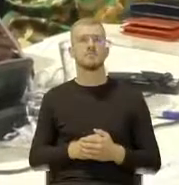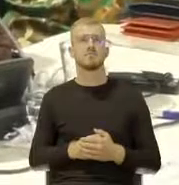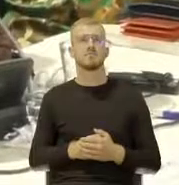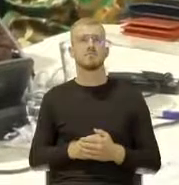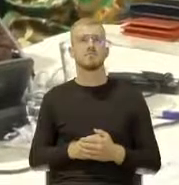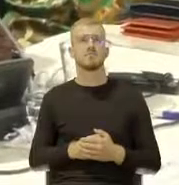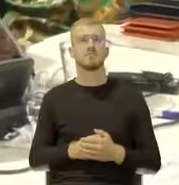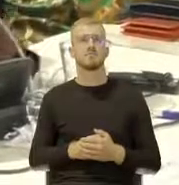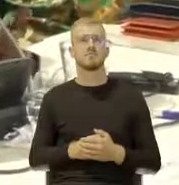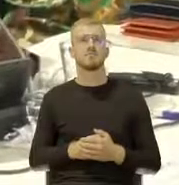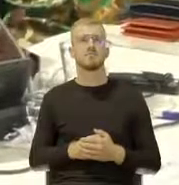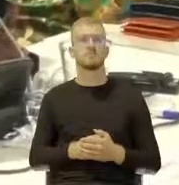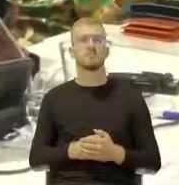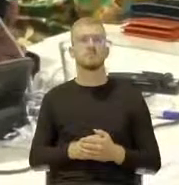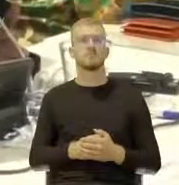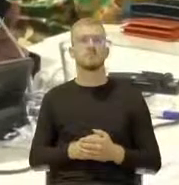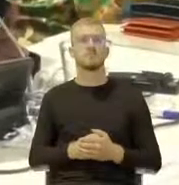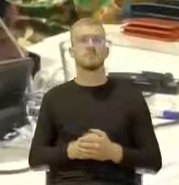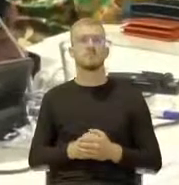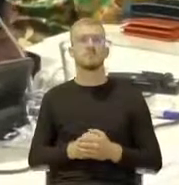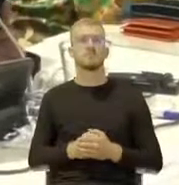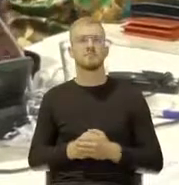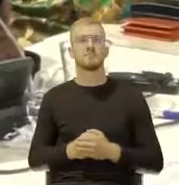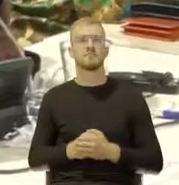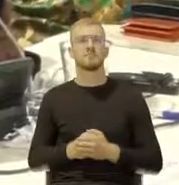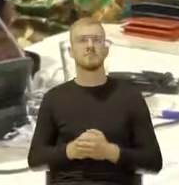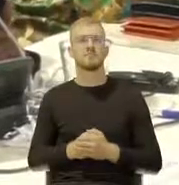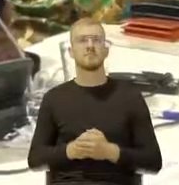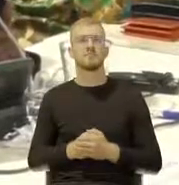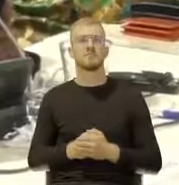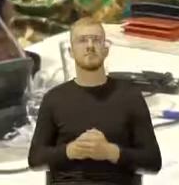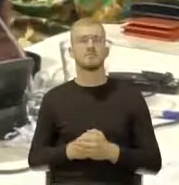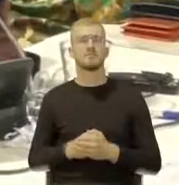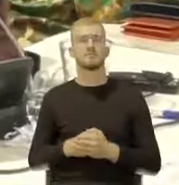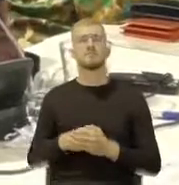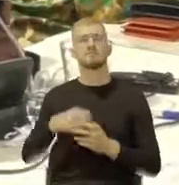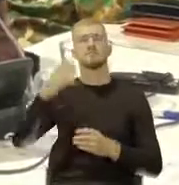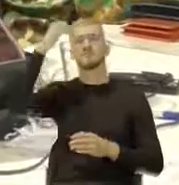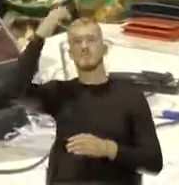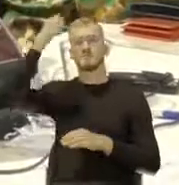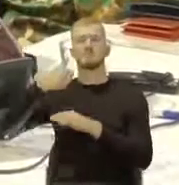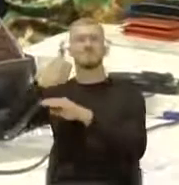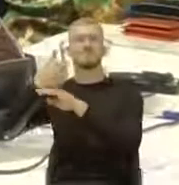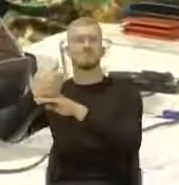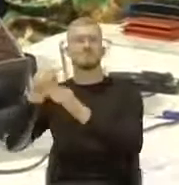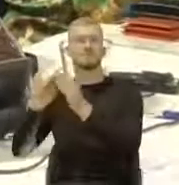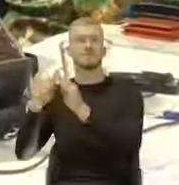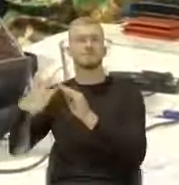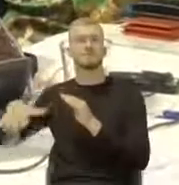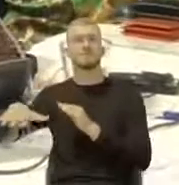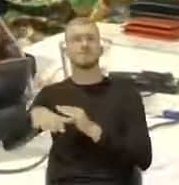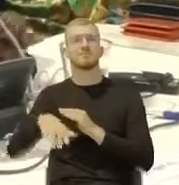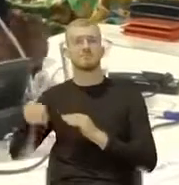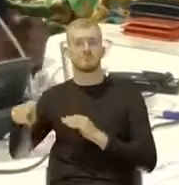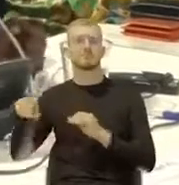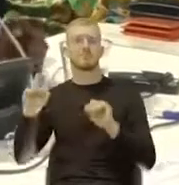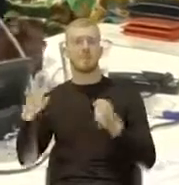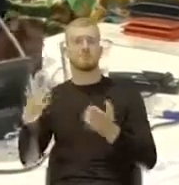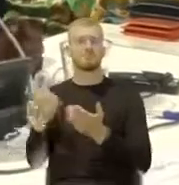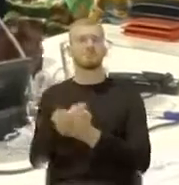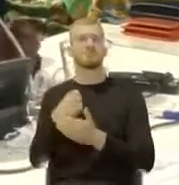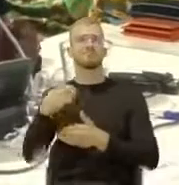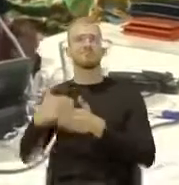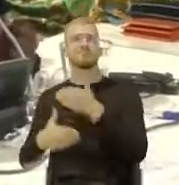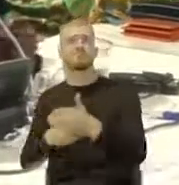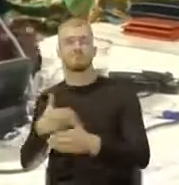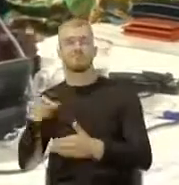involved. So mayors are at the crucial point and should play a very important role in the